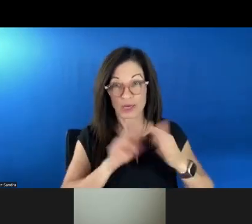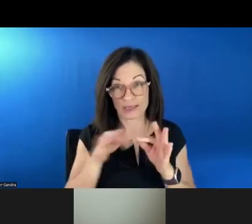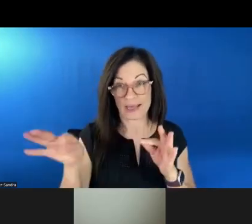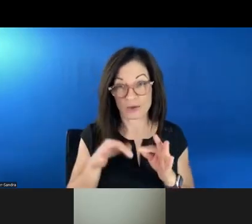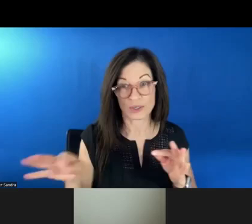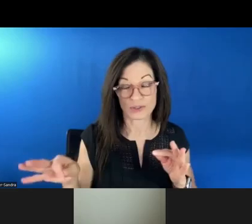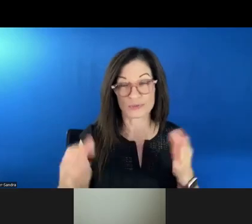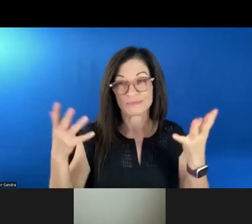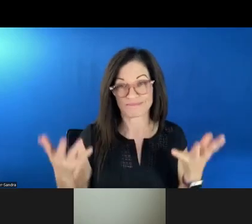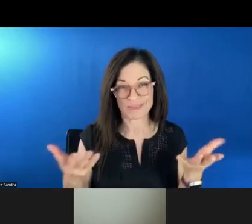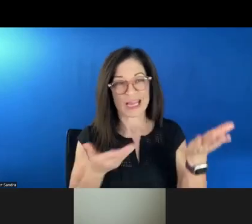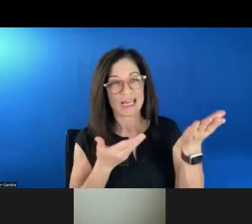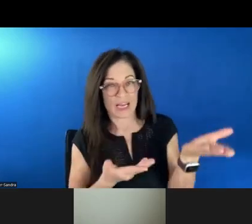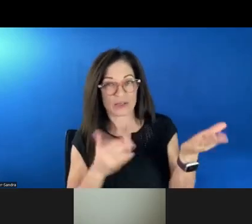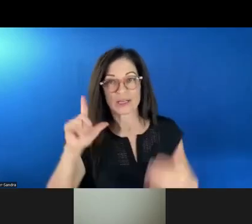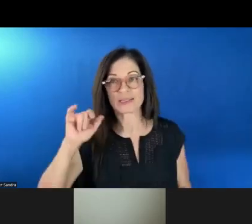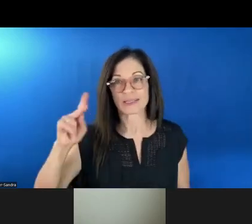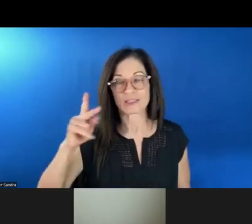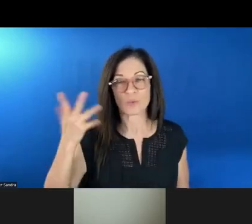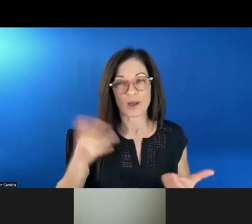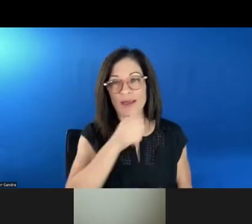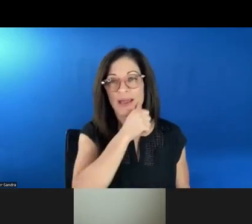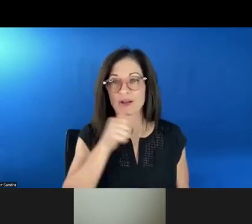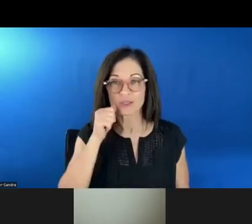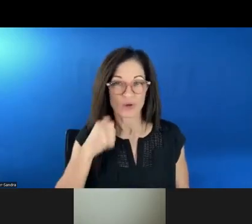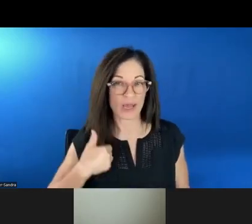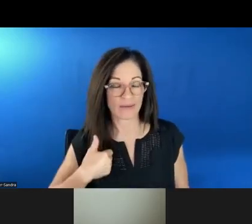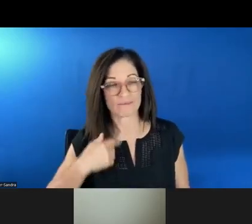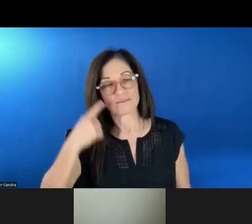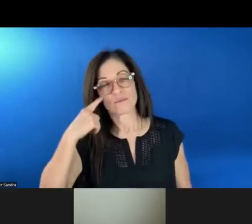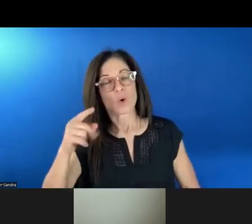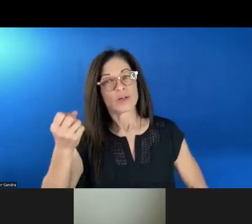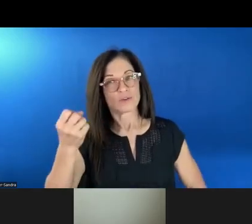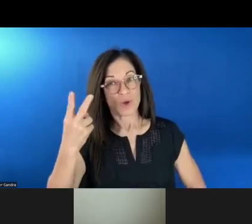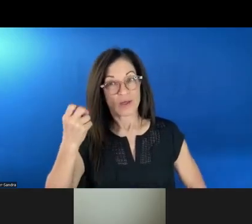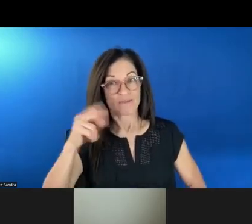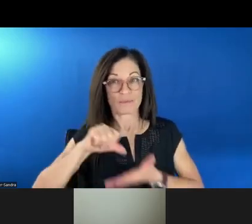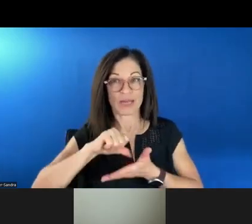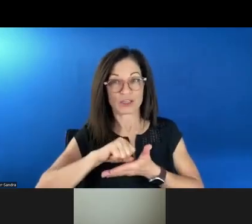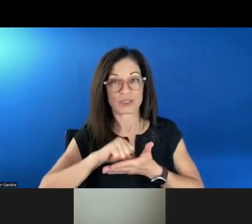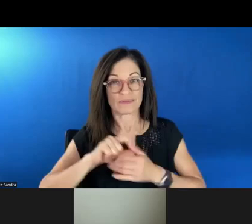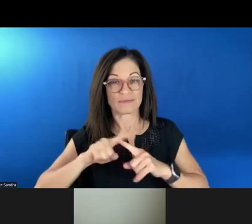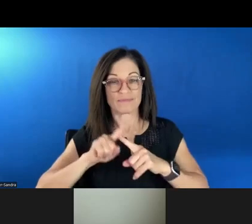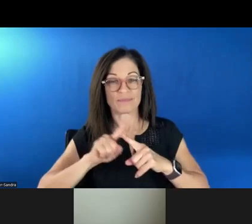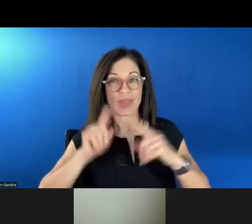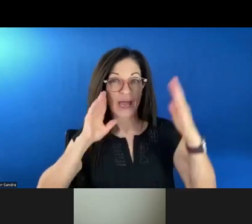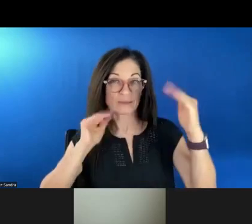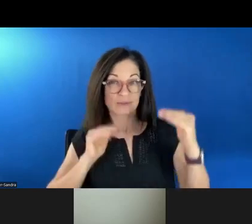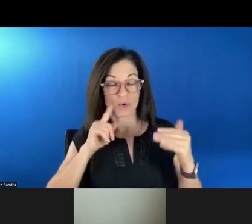And so here we have a link to what Arizona has in terms of 12 pages of expectations for managed